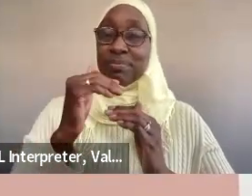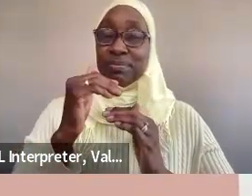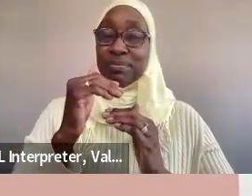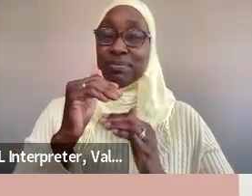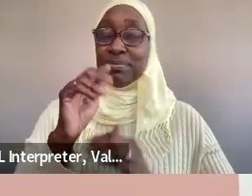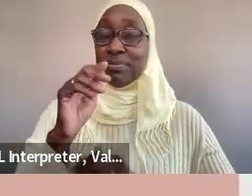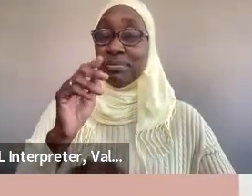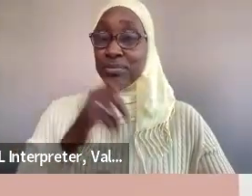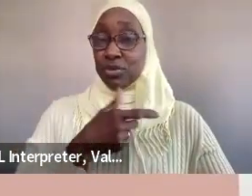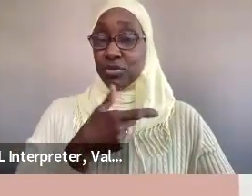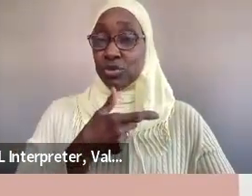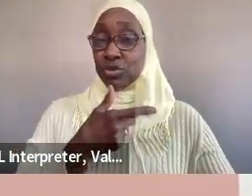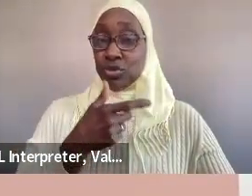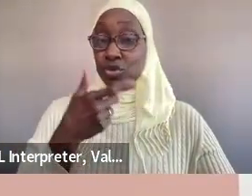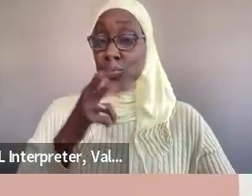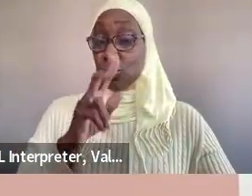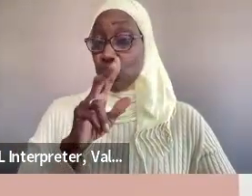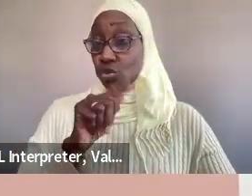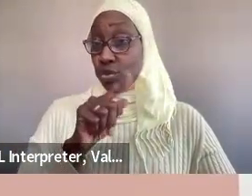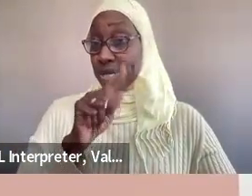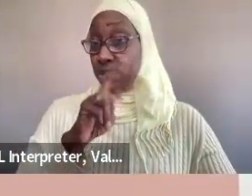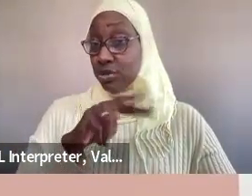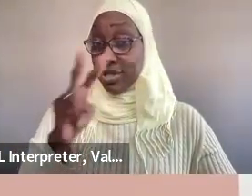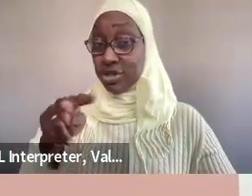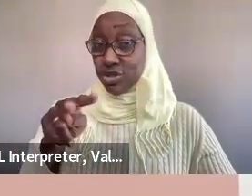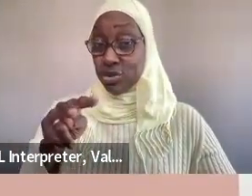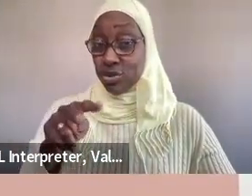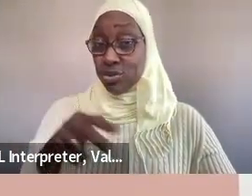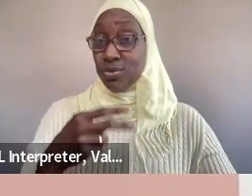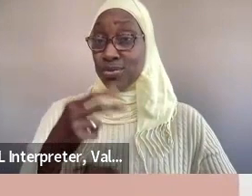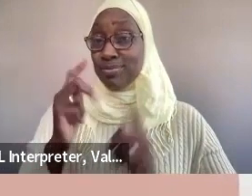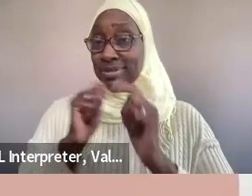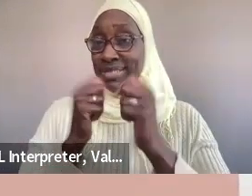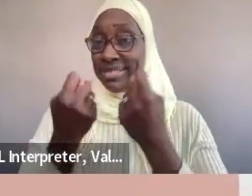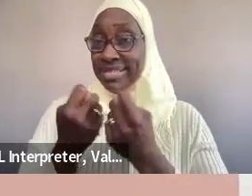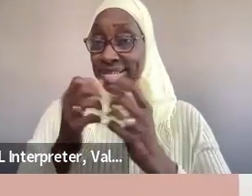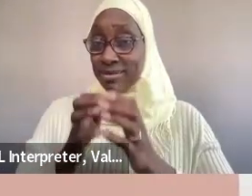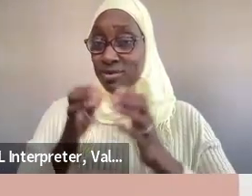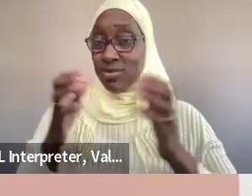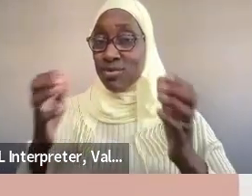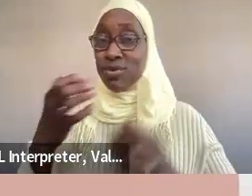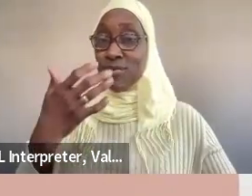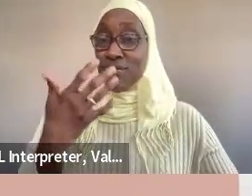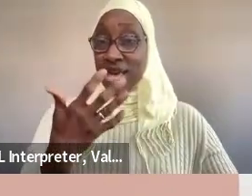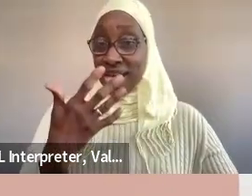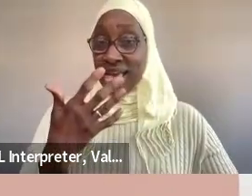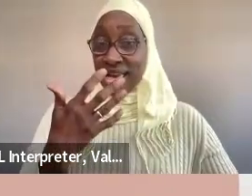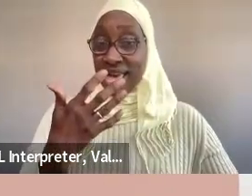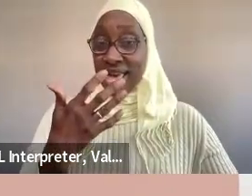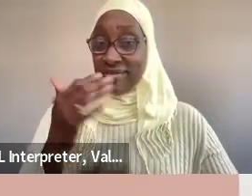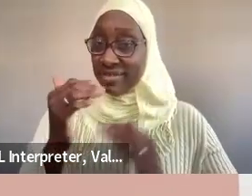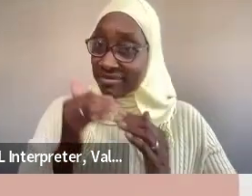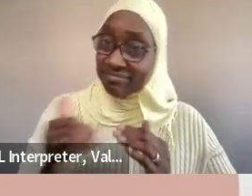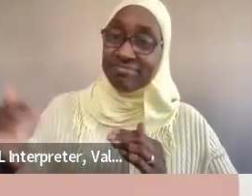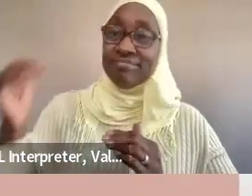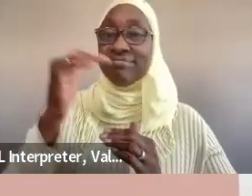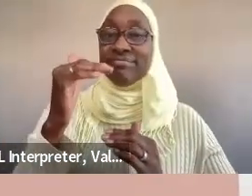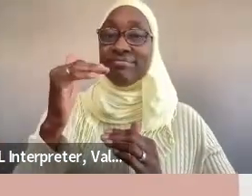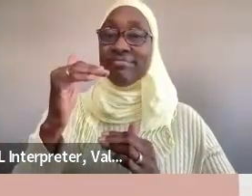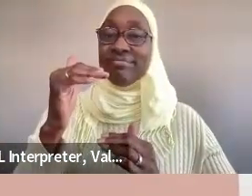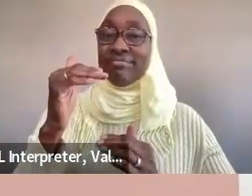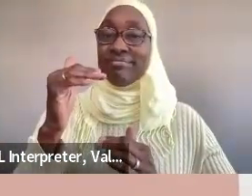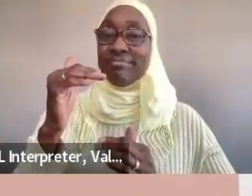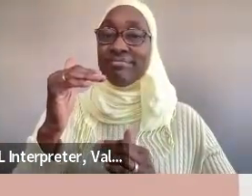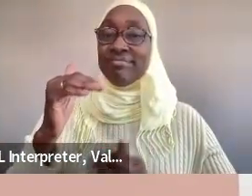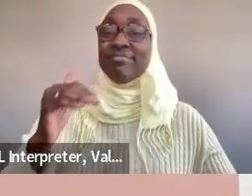and the founders. And right now, okay, there was a 0 mistake. So we had a community of 300 plus. We have